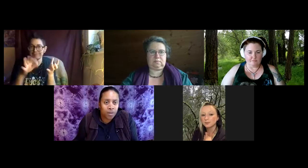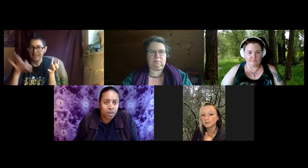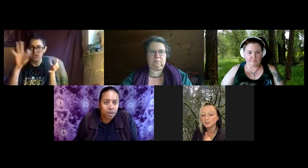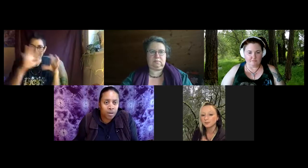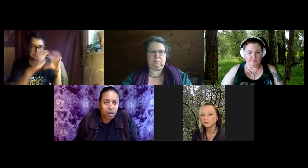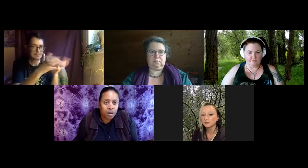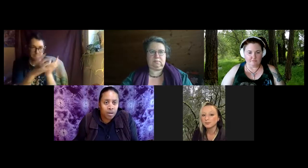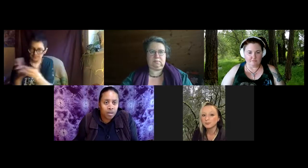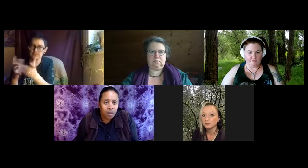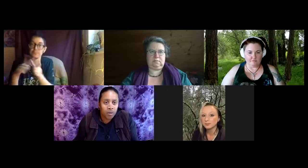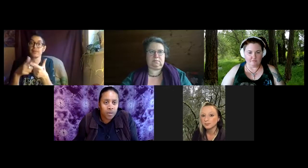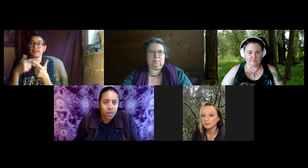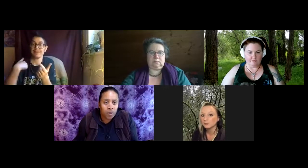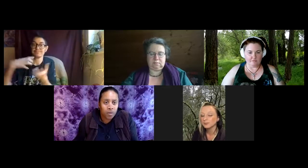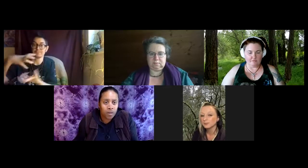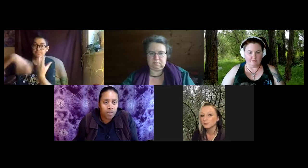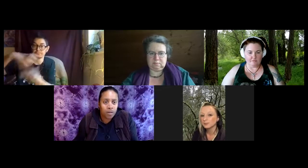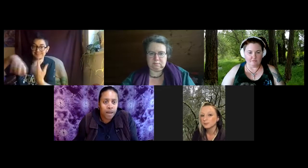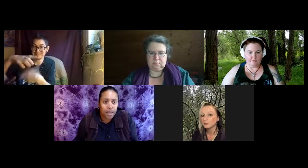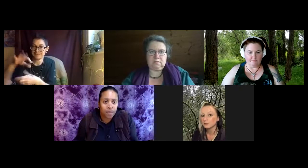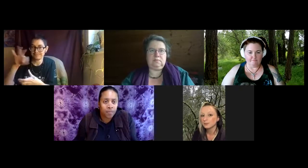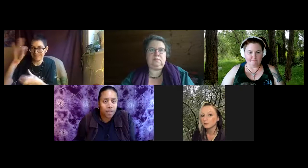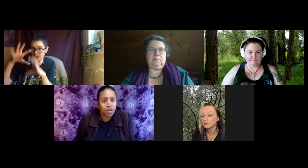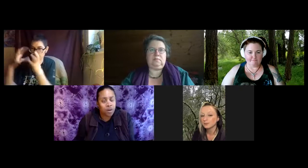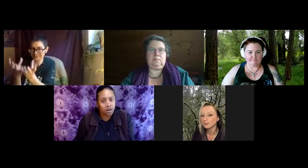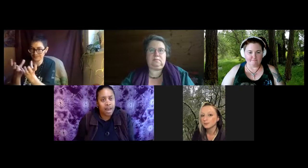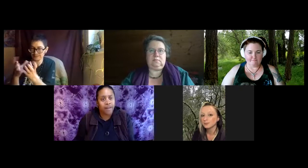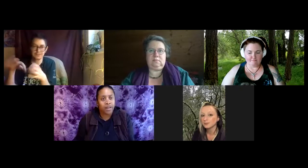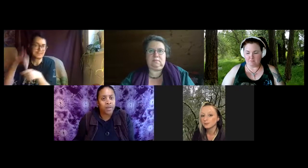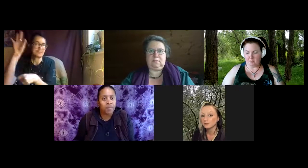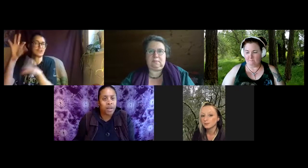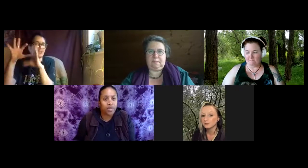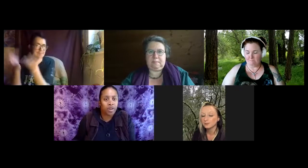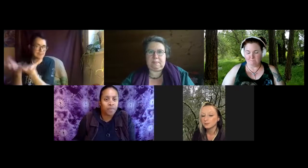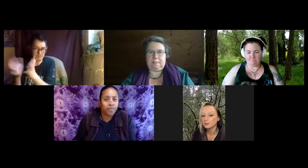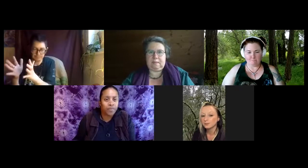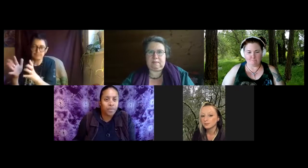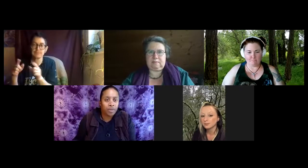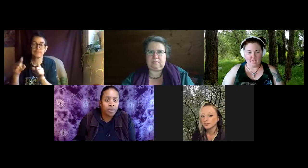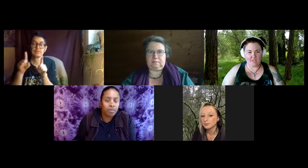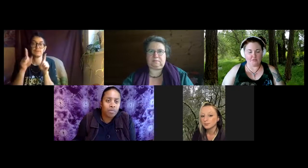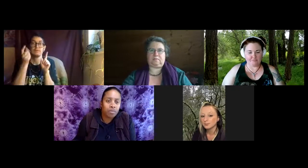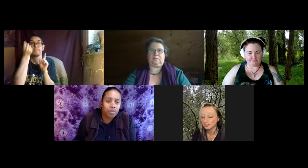those groups, you find them. And so you have also the mixture.